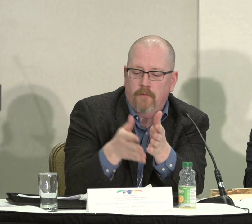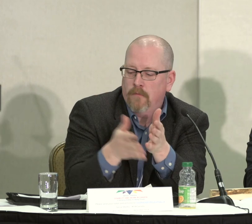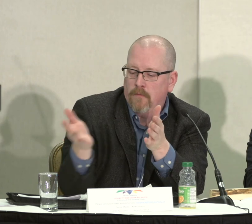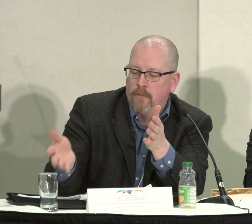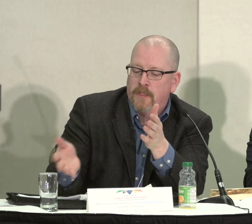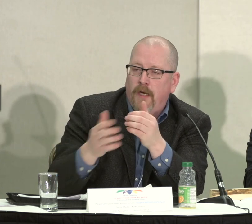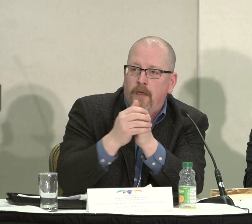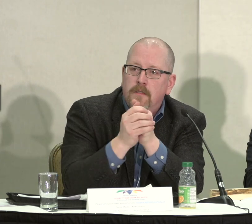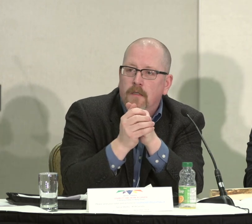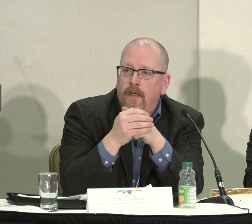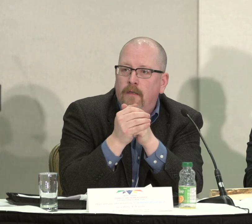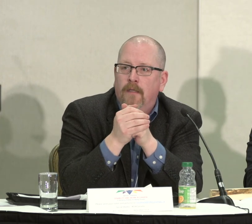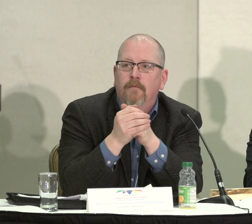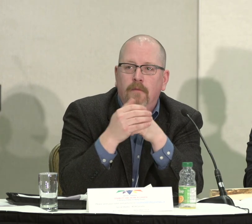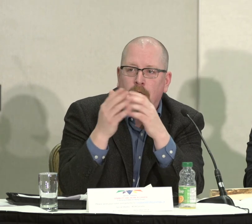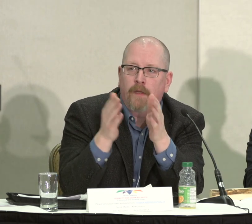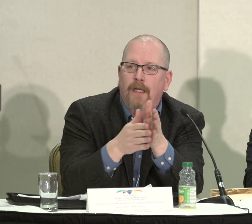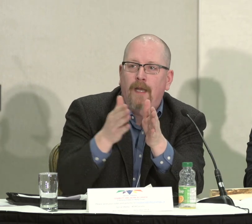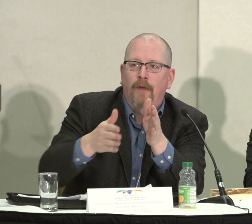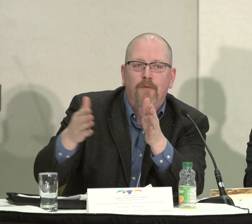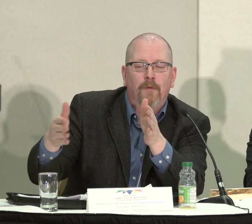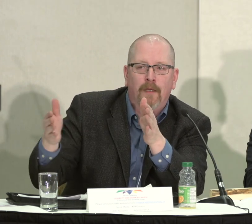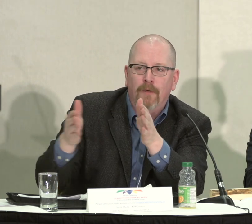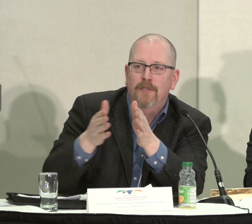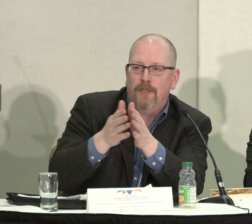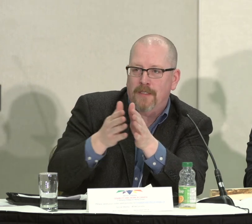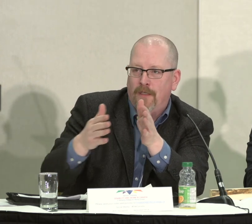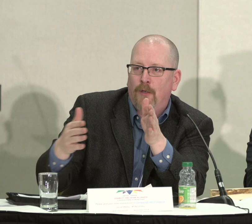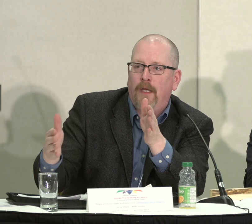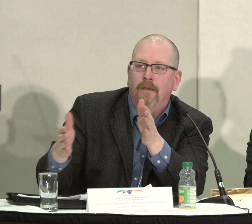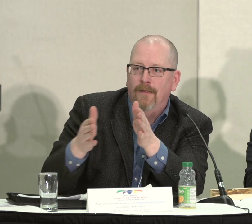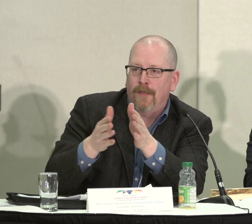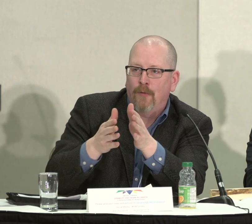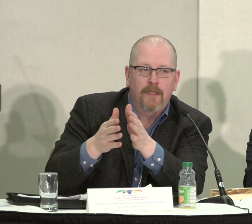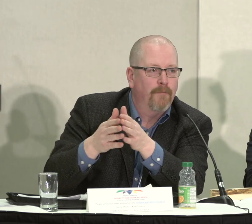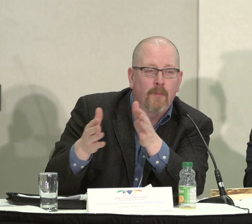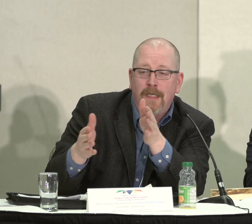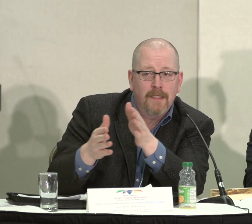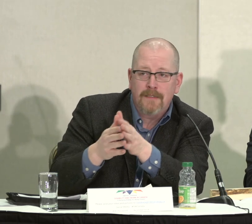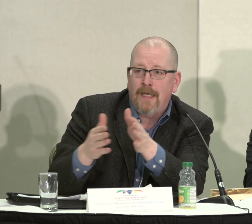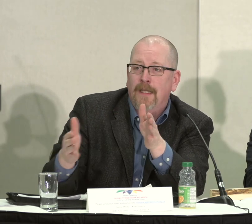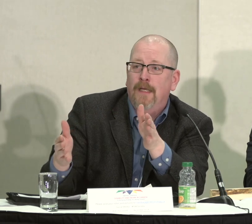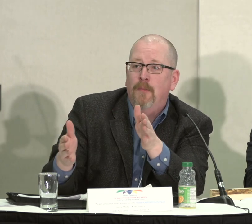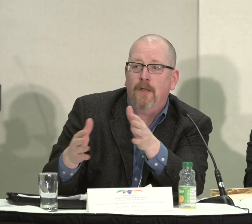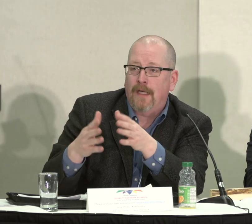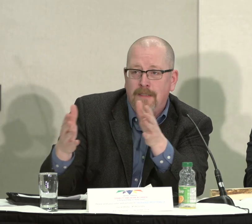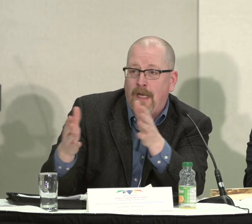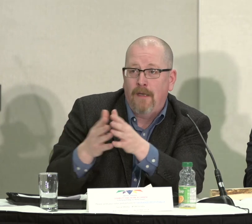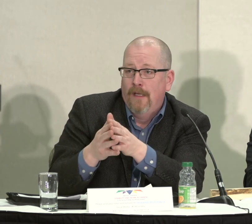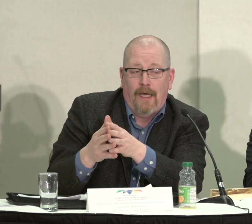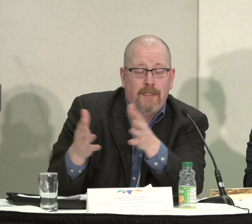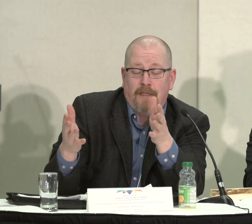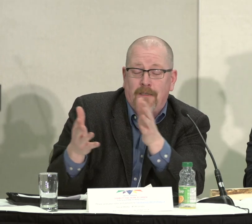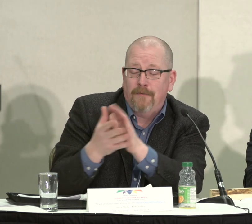With Reed's parents, they kind of went through, they researched us a little bit, and he phoned me. He didn't say anything about, like I